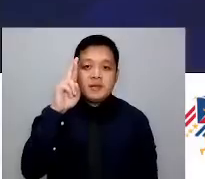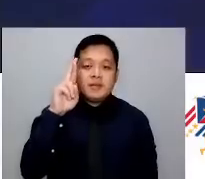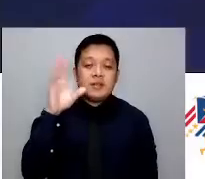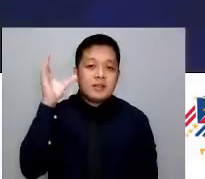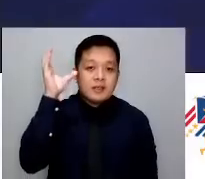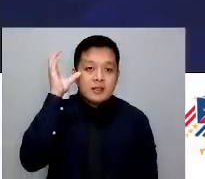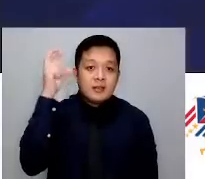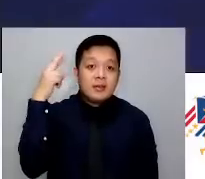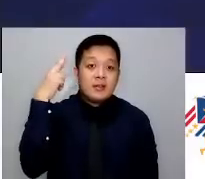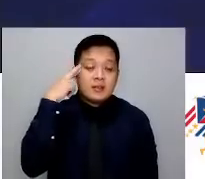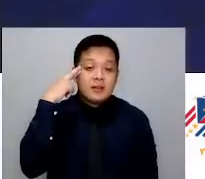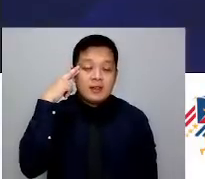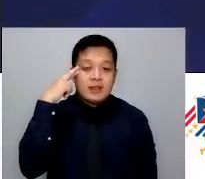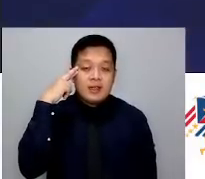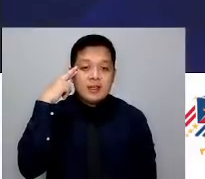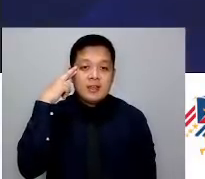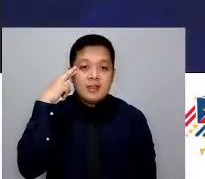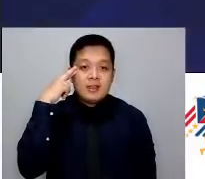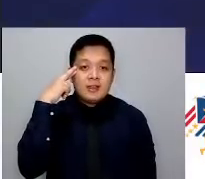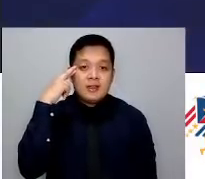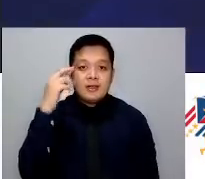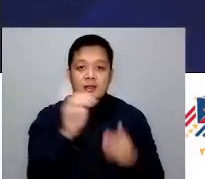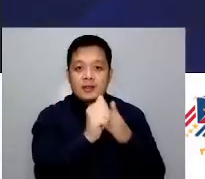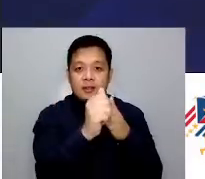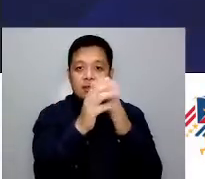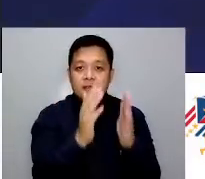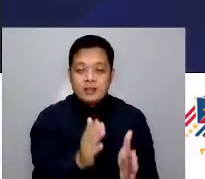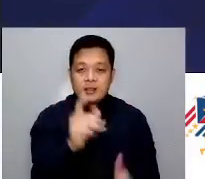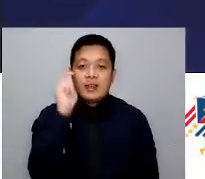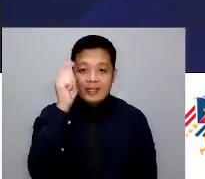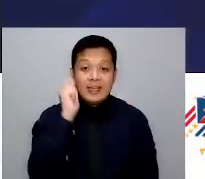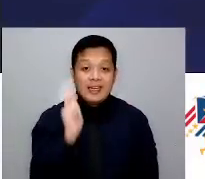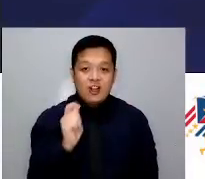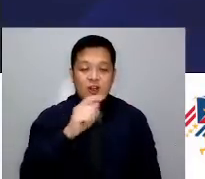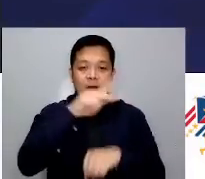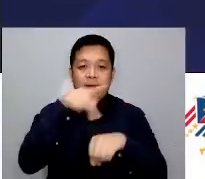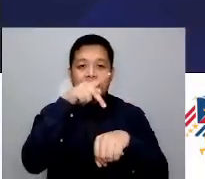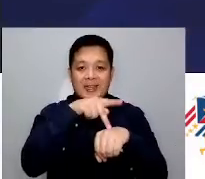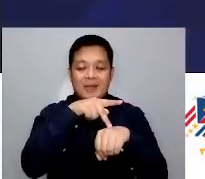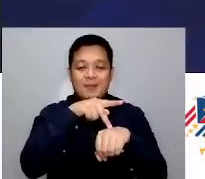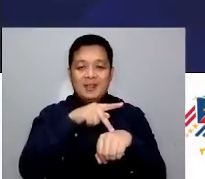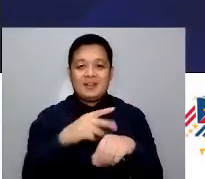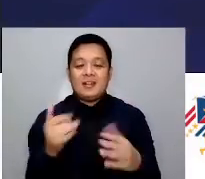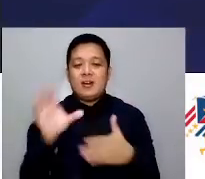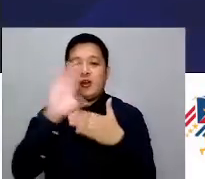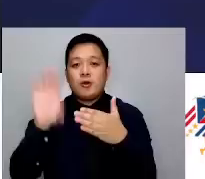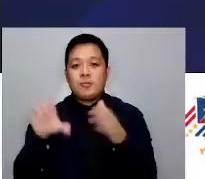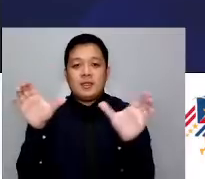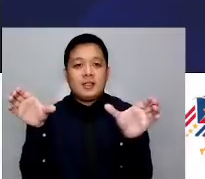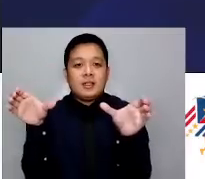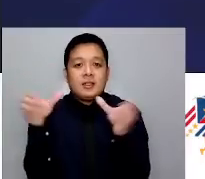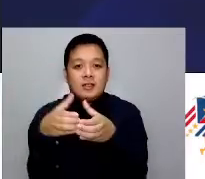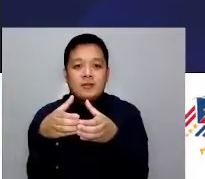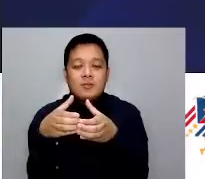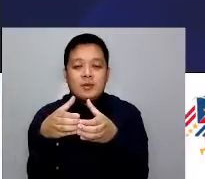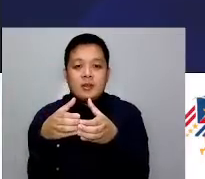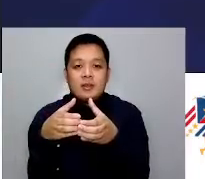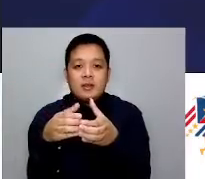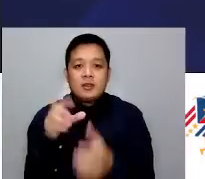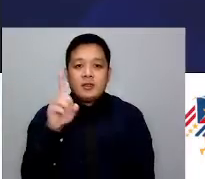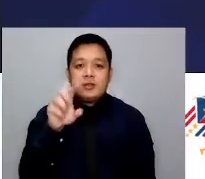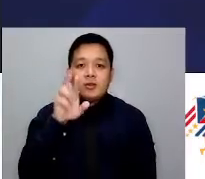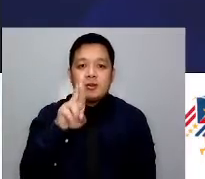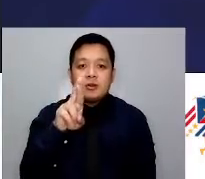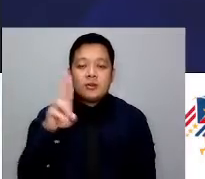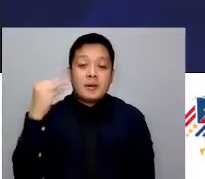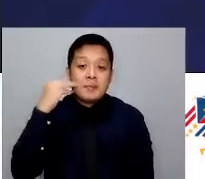Policy of TikTok Philippines, and completing the cast is Dr. Maria Cecilia Galvez, full professor